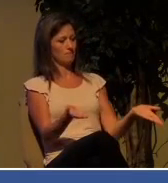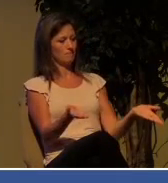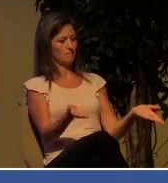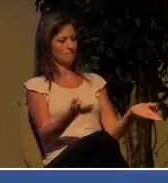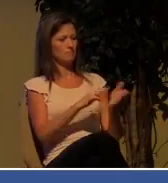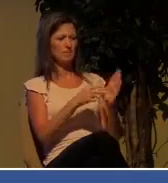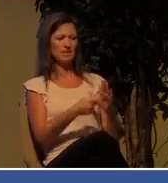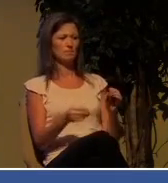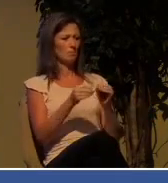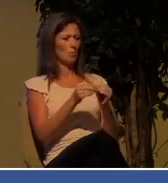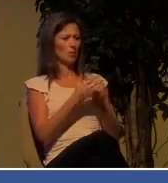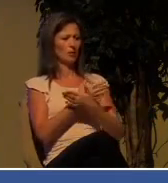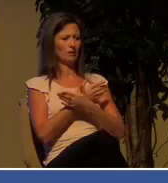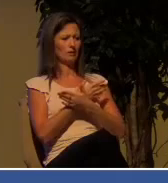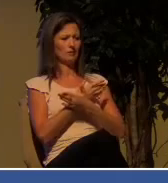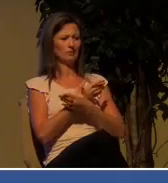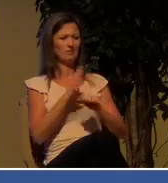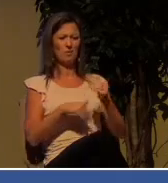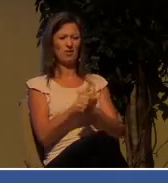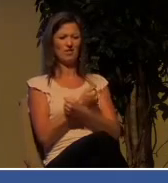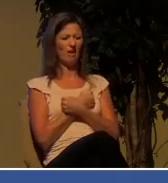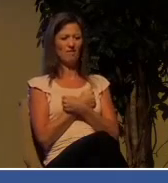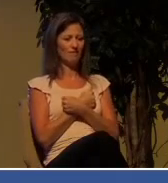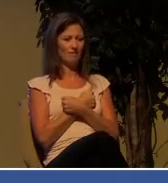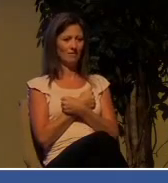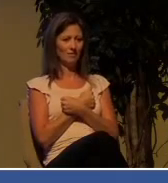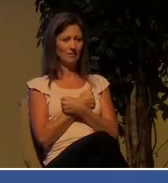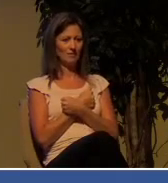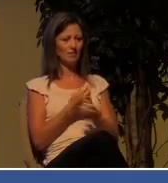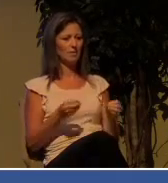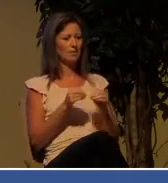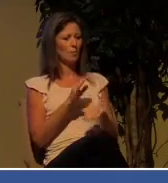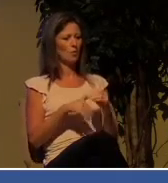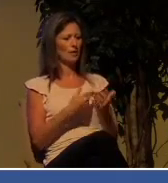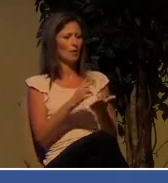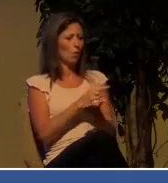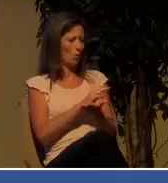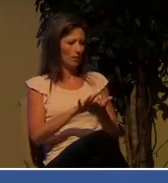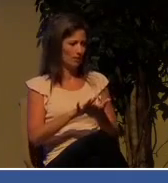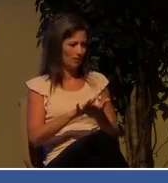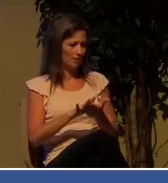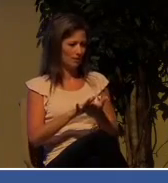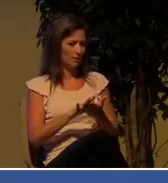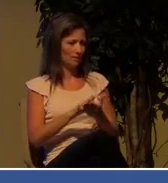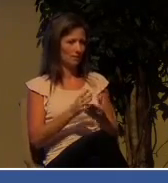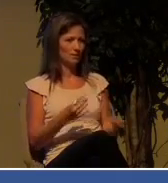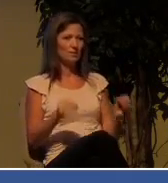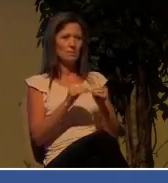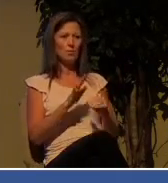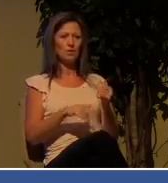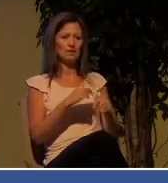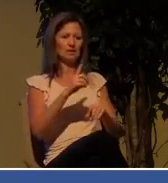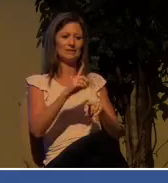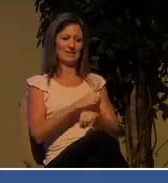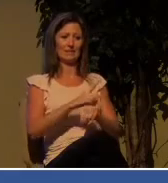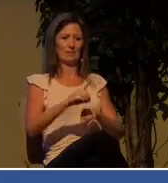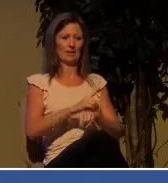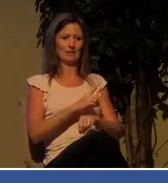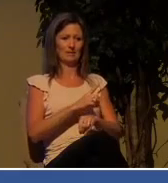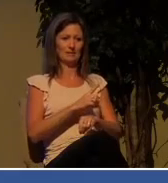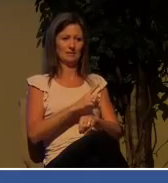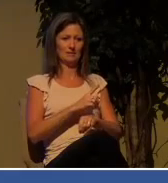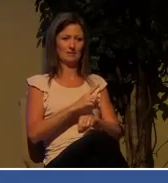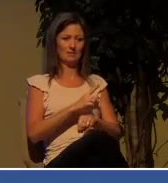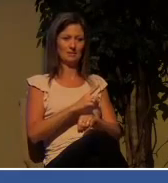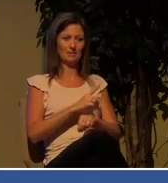loving others. He was talking about more than being holy or being disciplined. Now, hopefully these are parts of things that